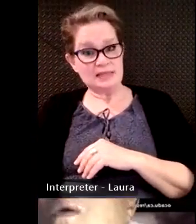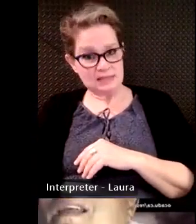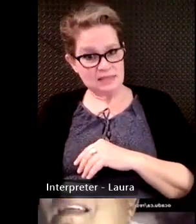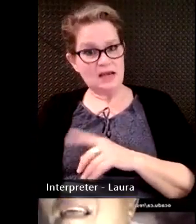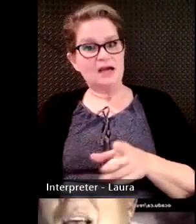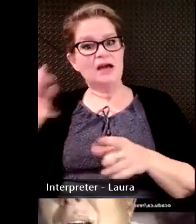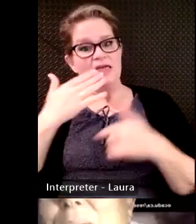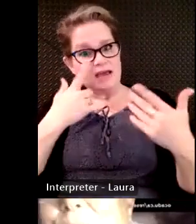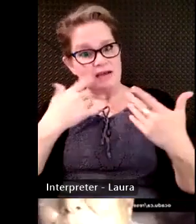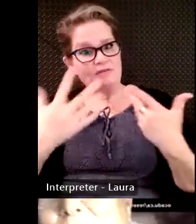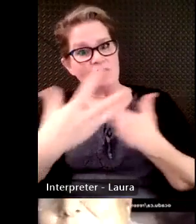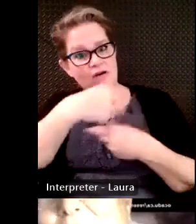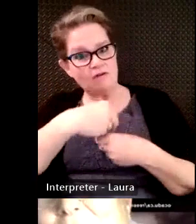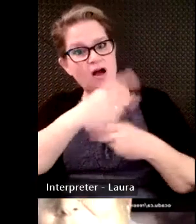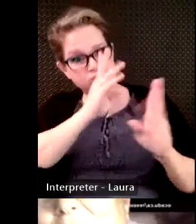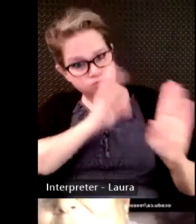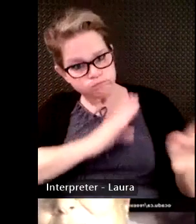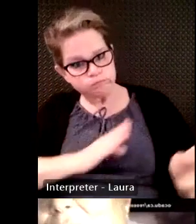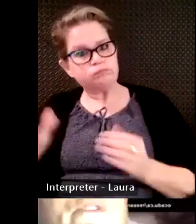Lachlan Macquarie. I'm